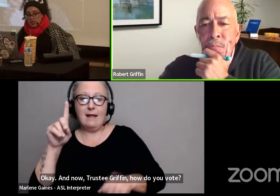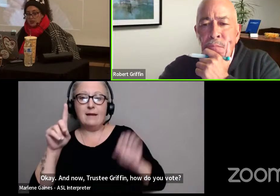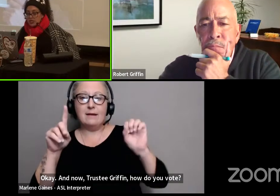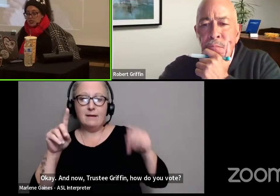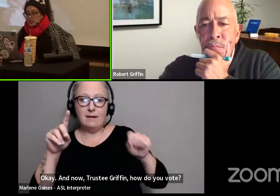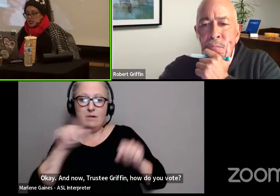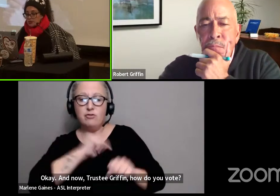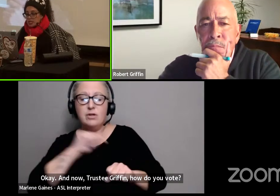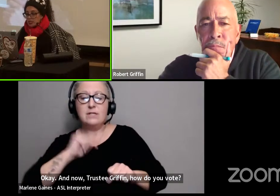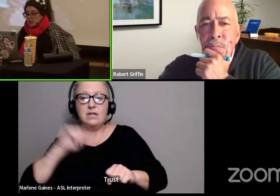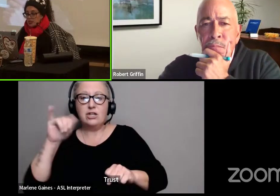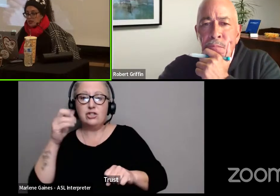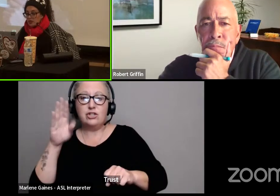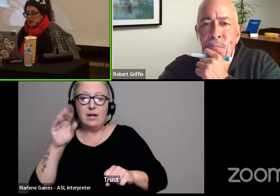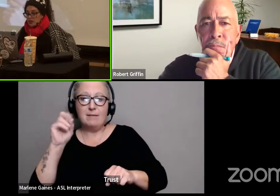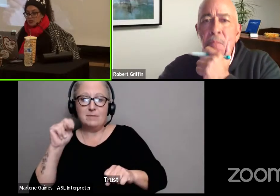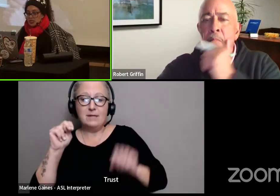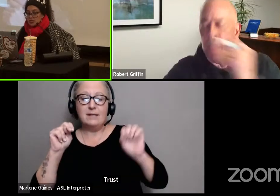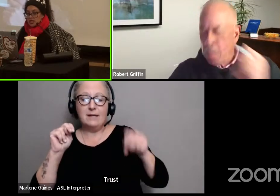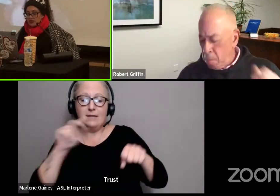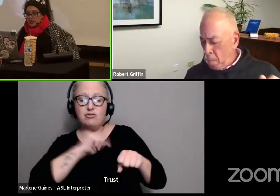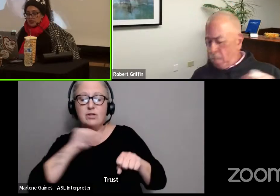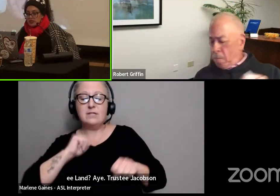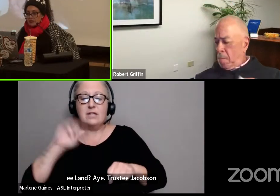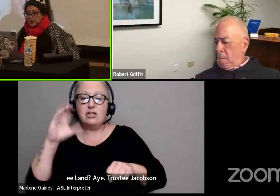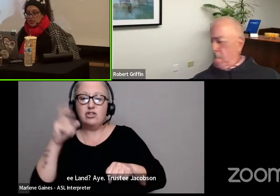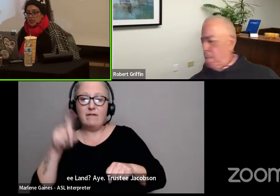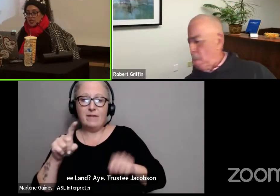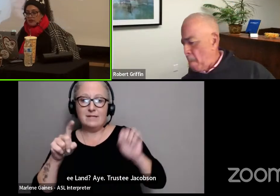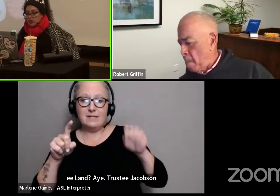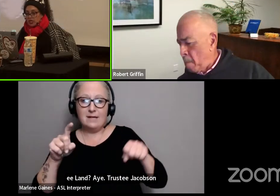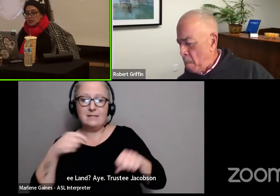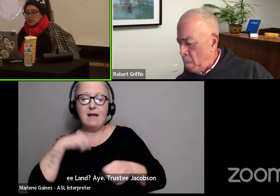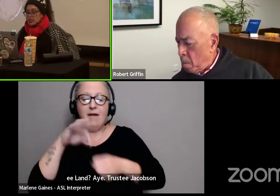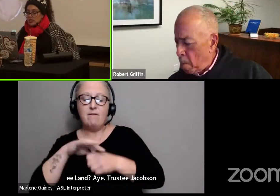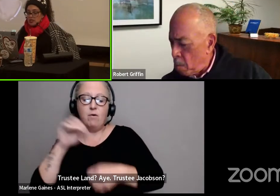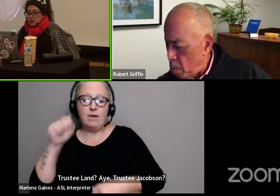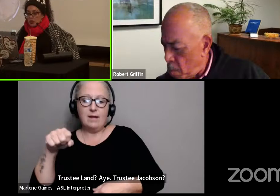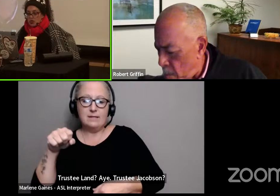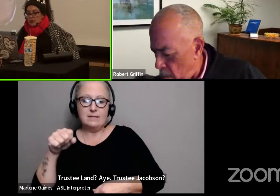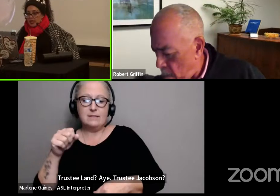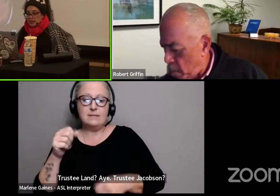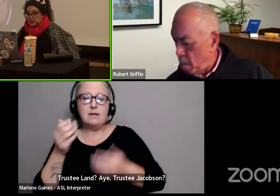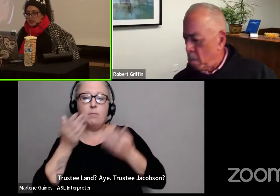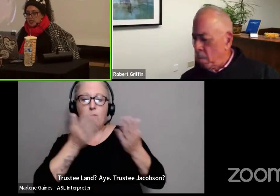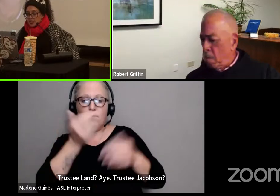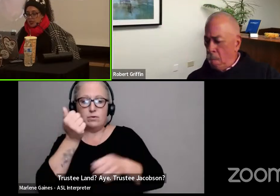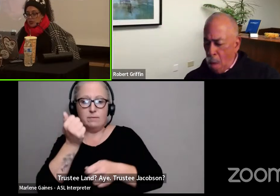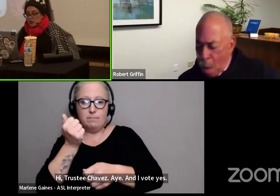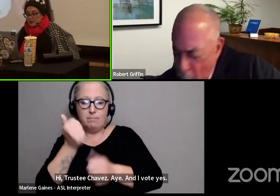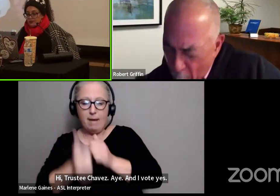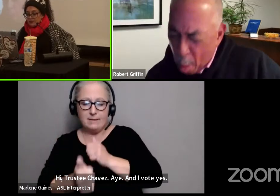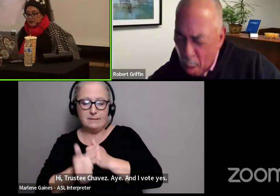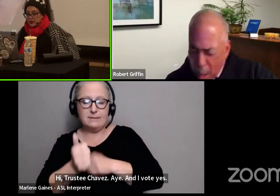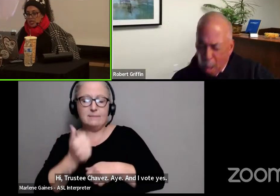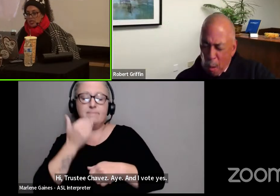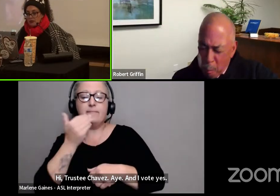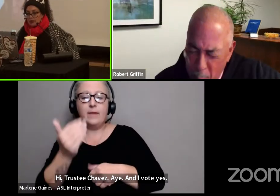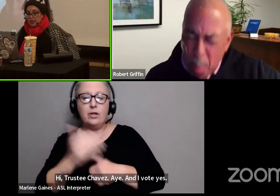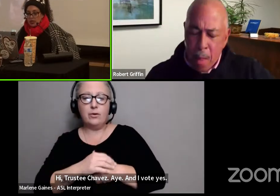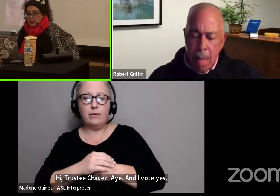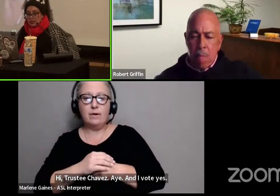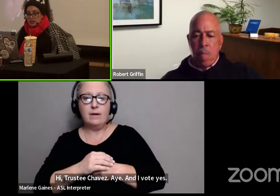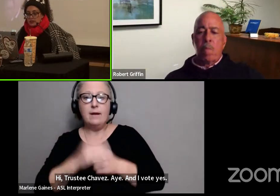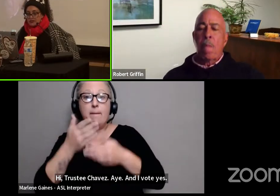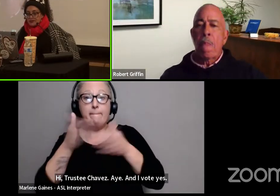Aye. trustee Jacobson, Aye. trustee Chavez. Aye. And I vote yes. So the motion passes. Thank you.